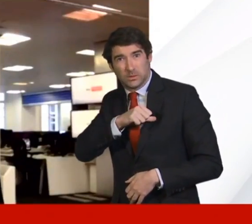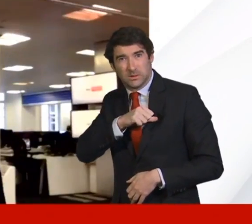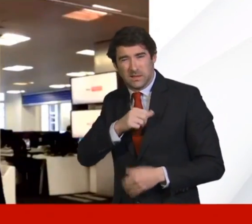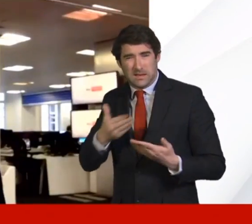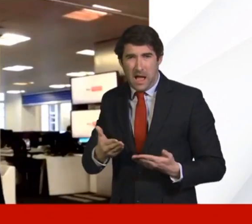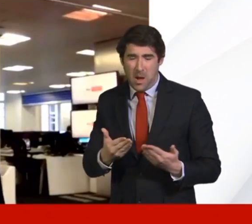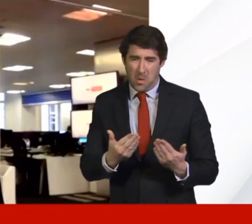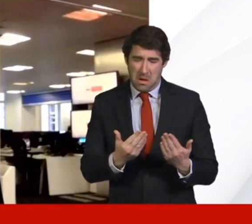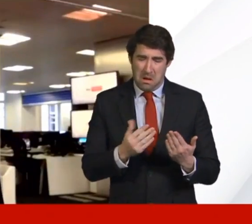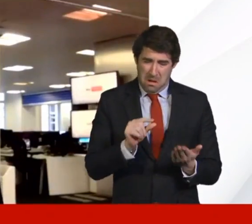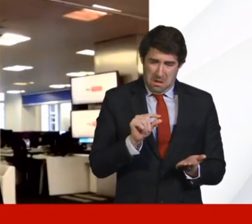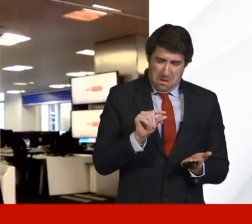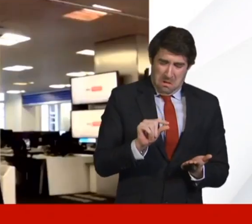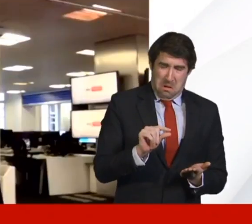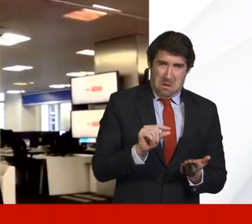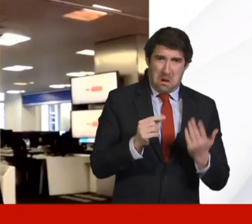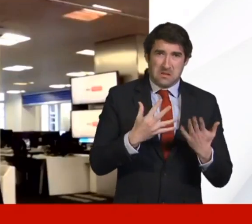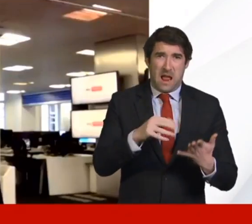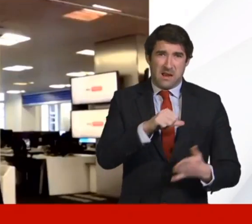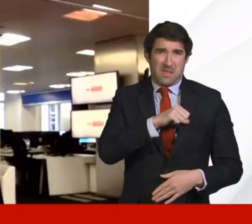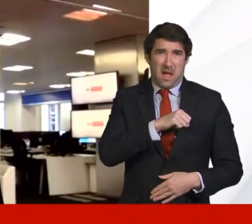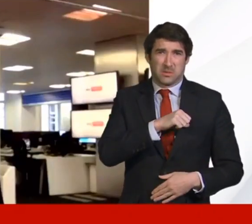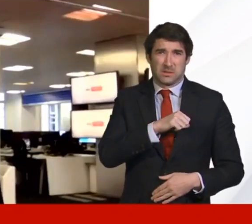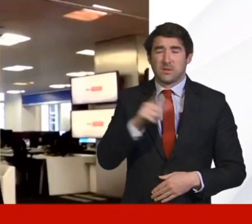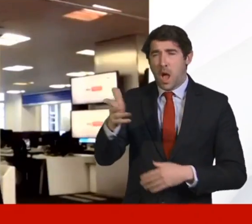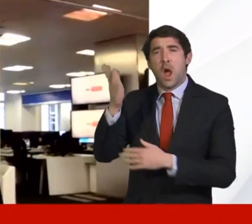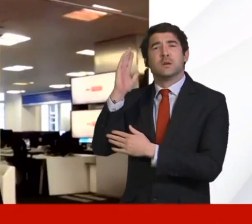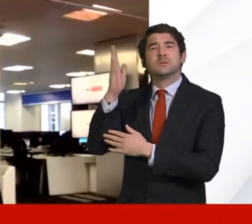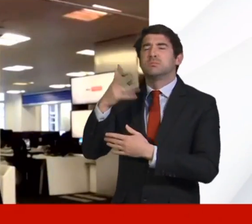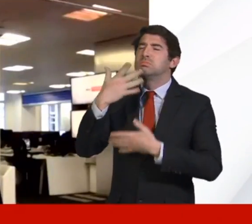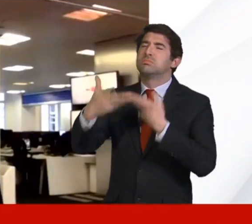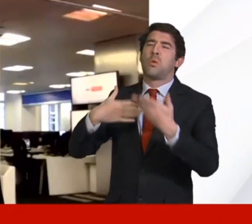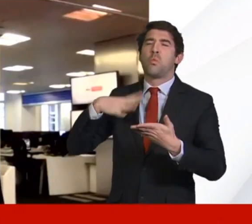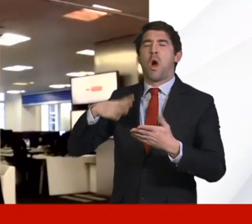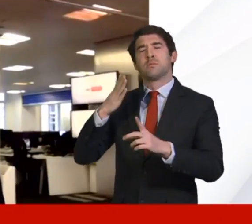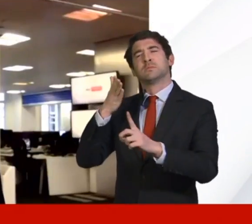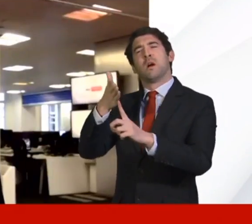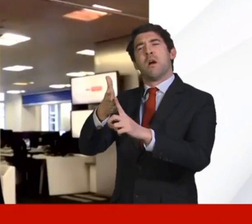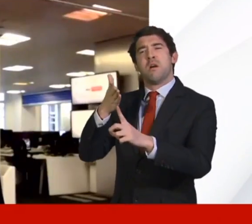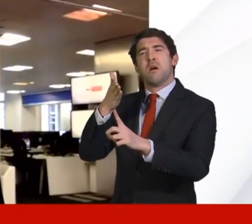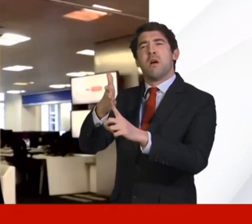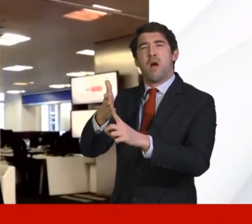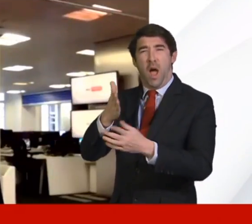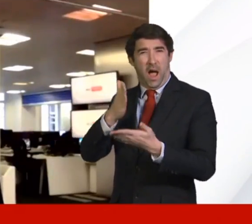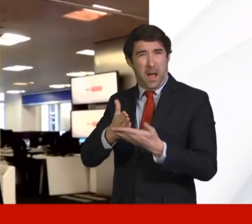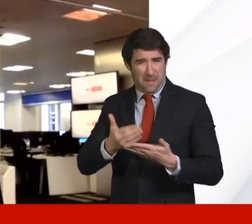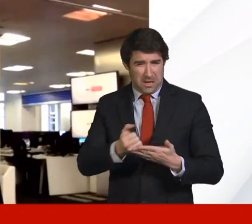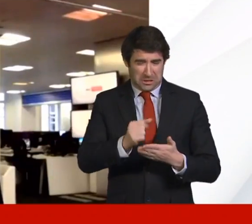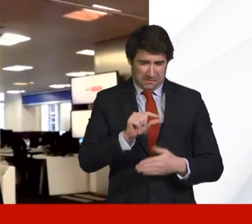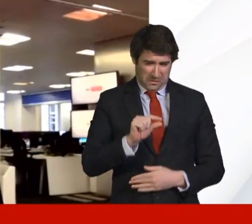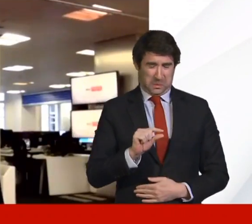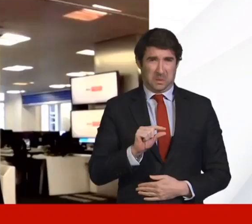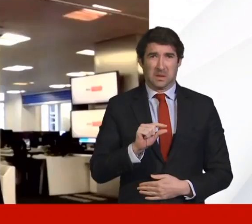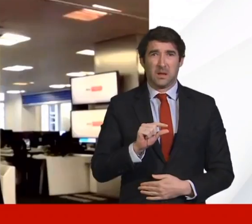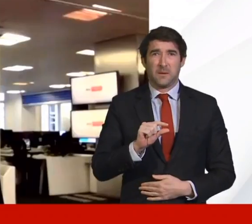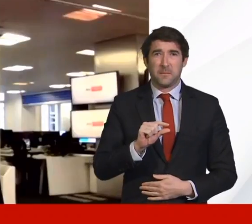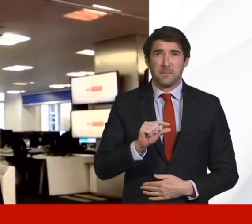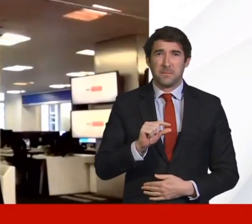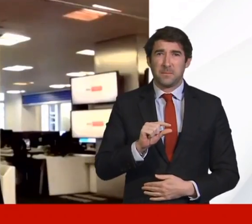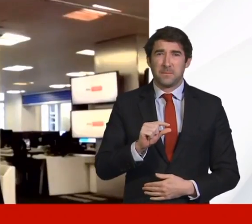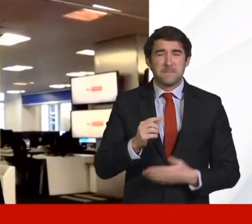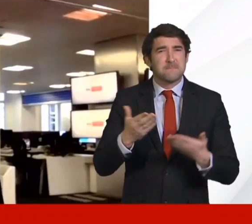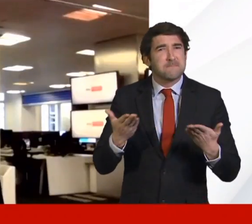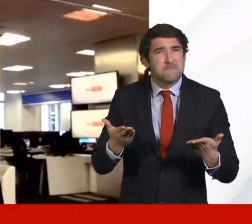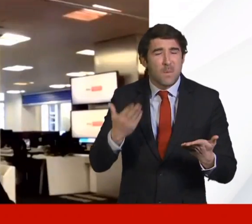or providing the long means for reality to work to match from the home. rhetoric? And will you I give a want to clear convey time my frame as to heartfelt when thanks you will deliver to on the all Prime of those Minister's